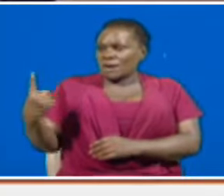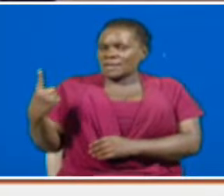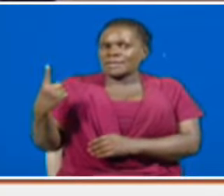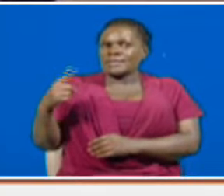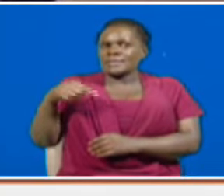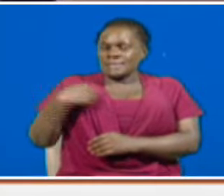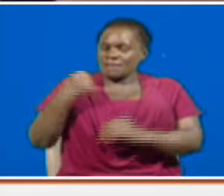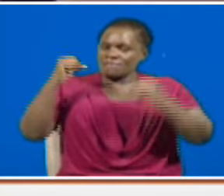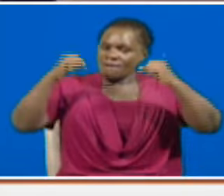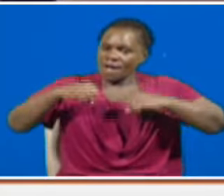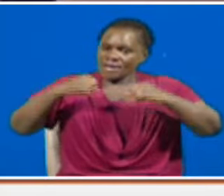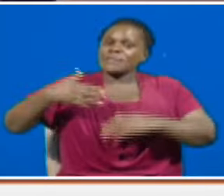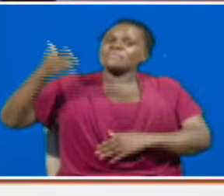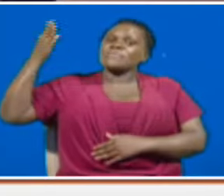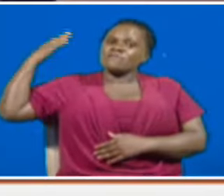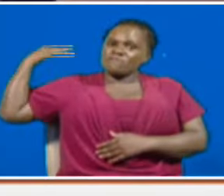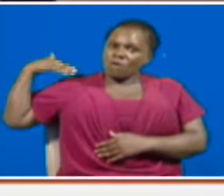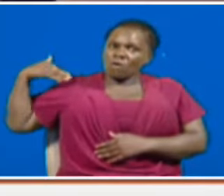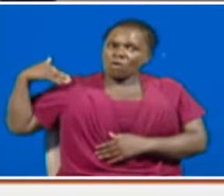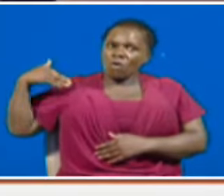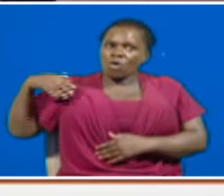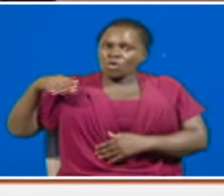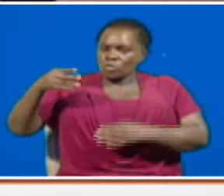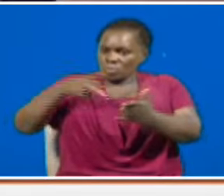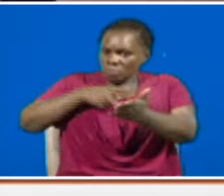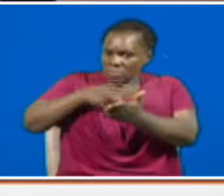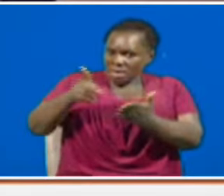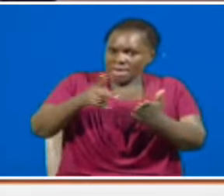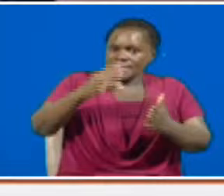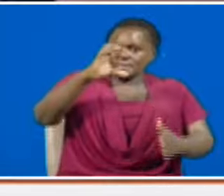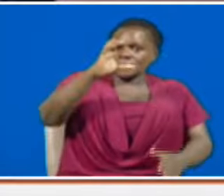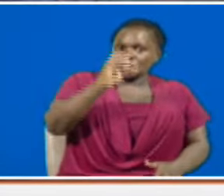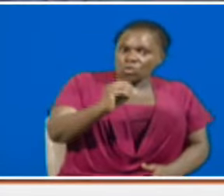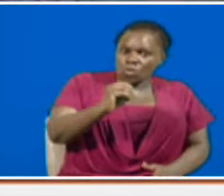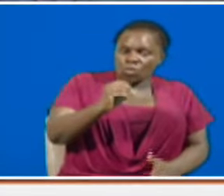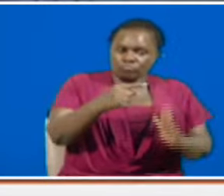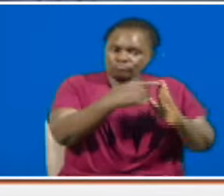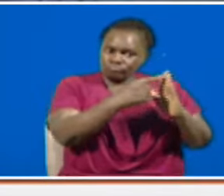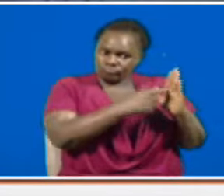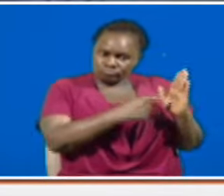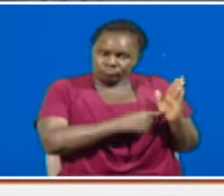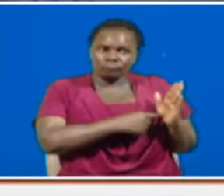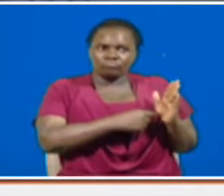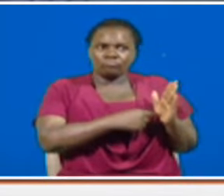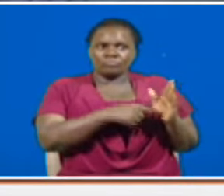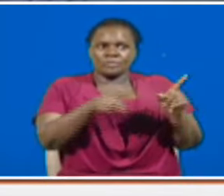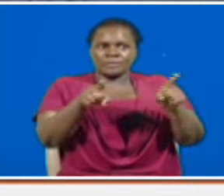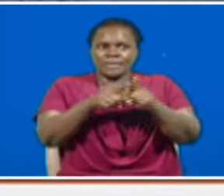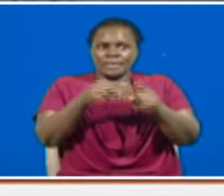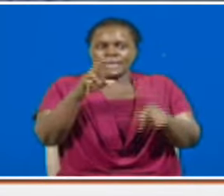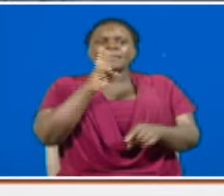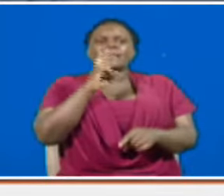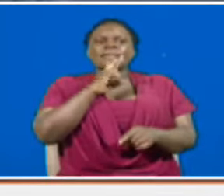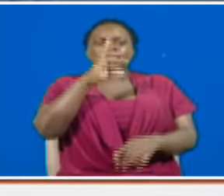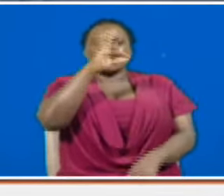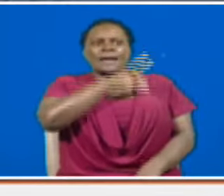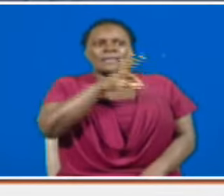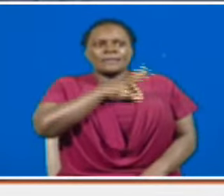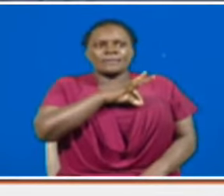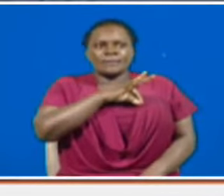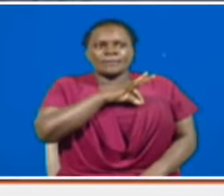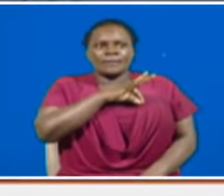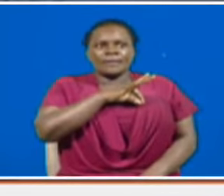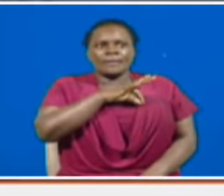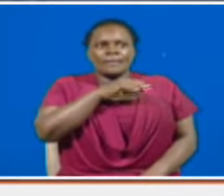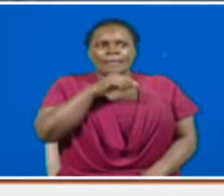in 2021, we agreed in terms of what you ought to pay the clinical officer as per the risk allowance only. And